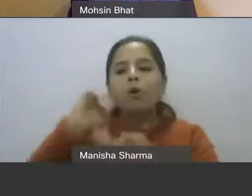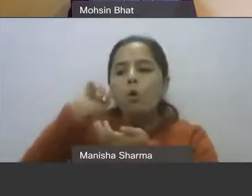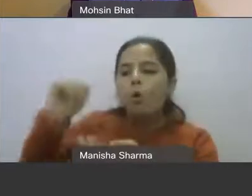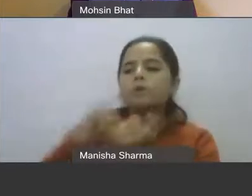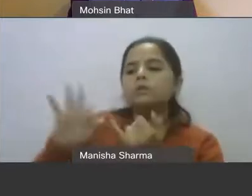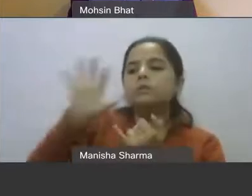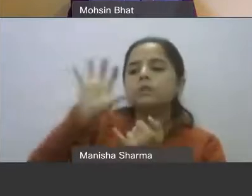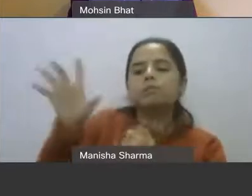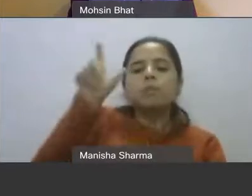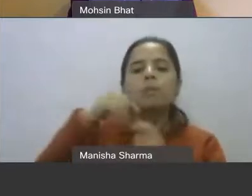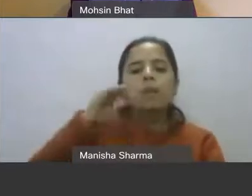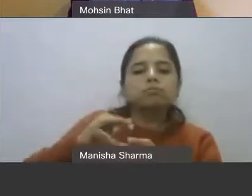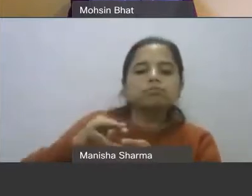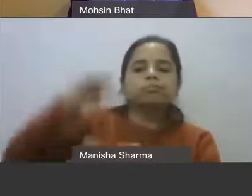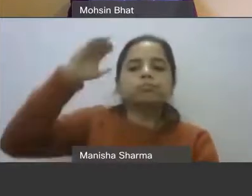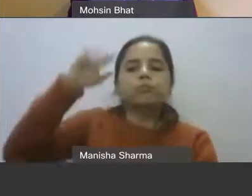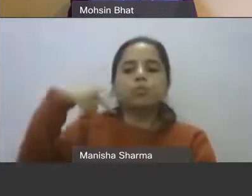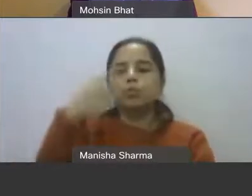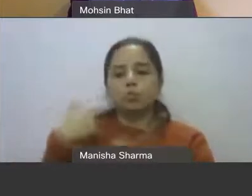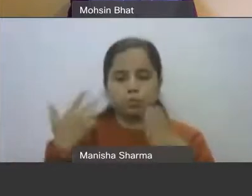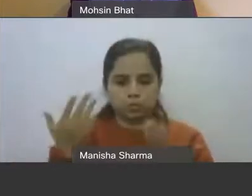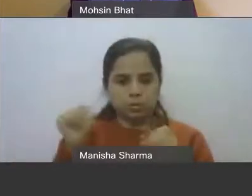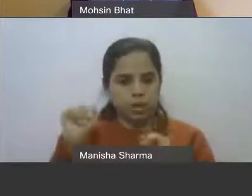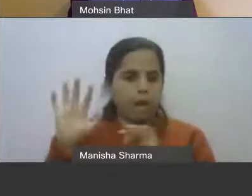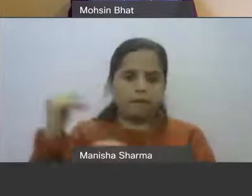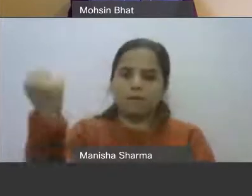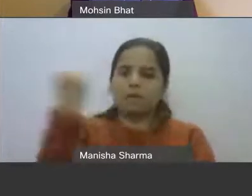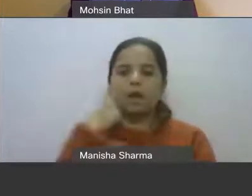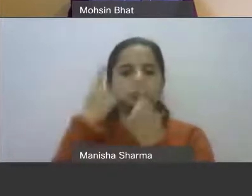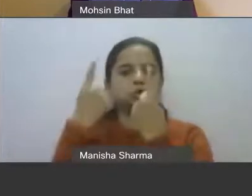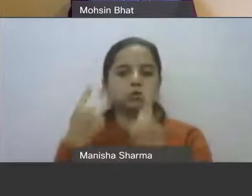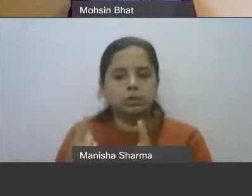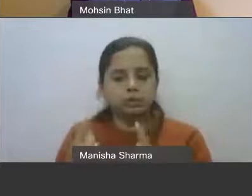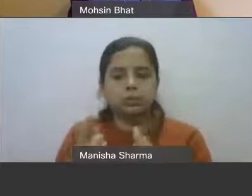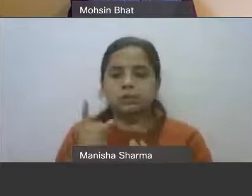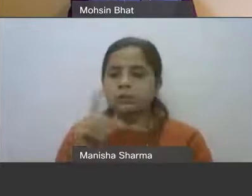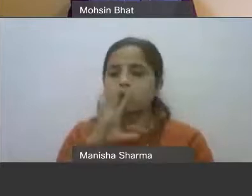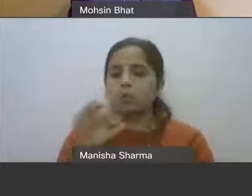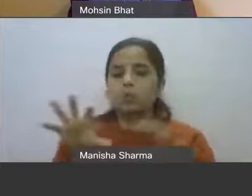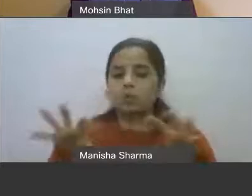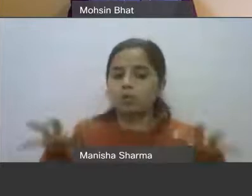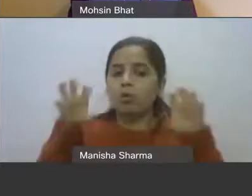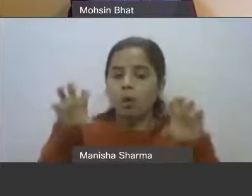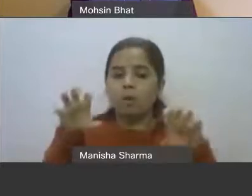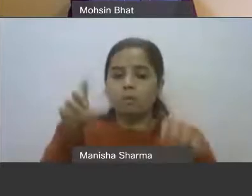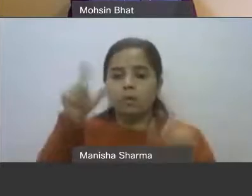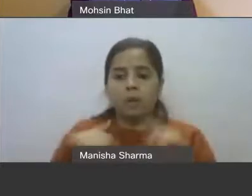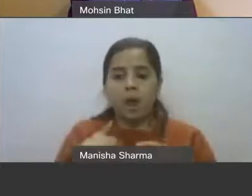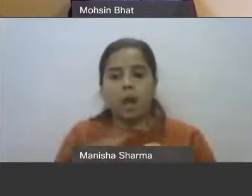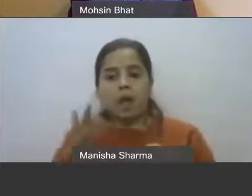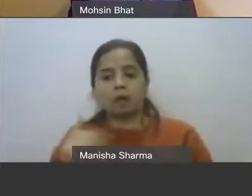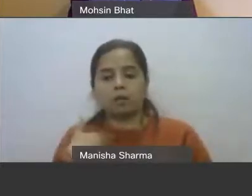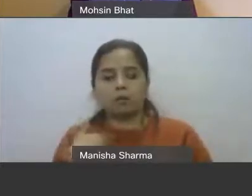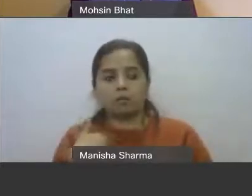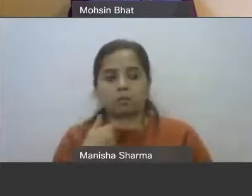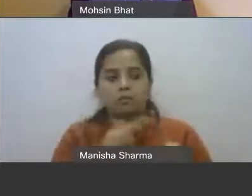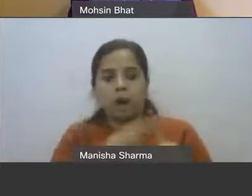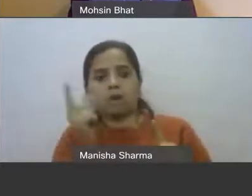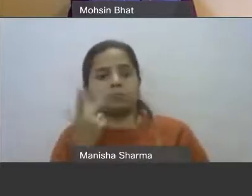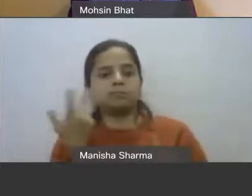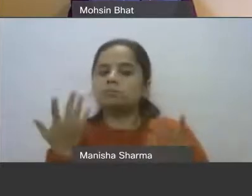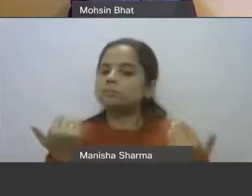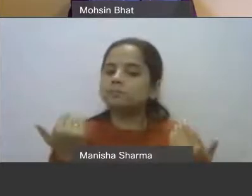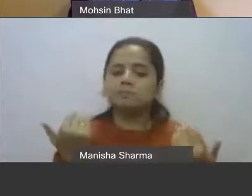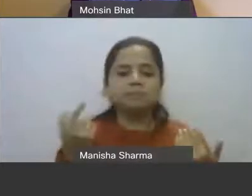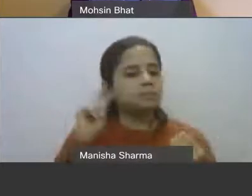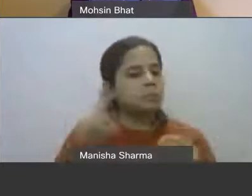that understanding, then there cannot be any constitutional objection. In fact, it's quite the opposite. There must